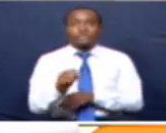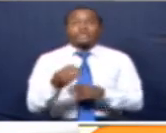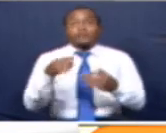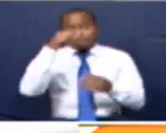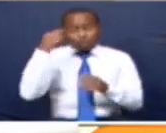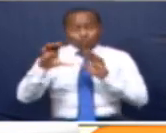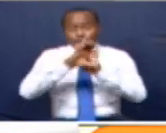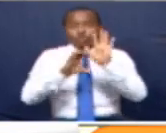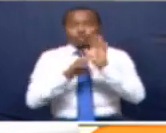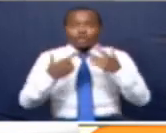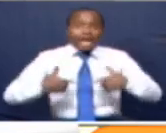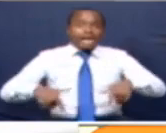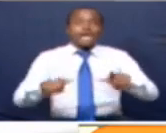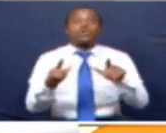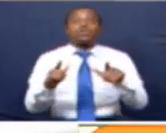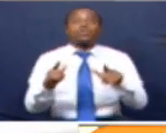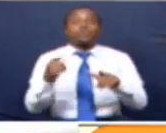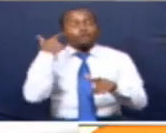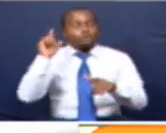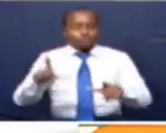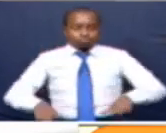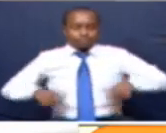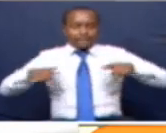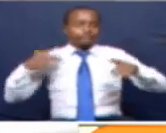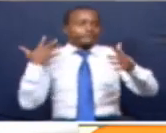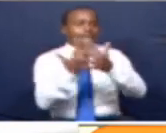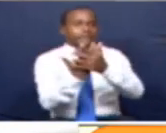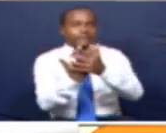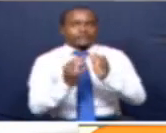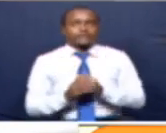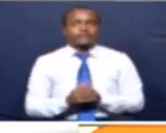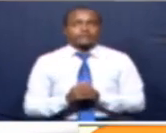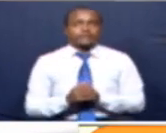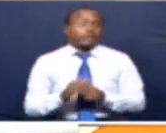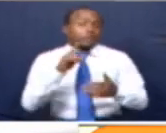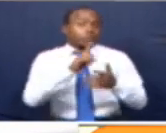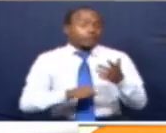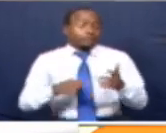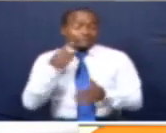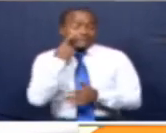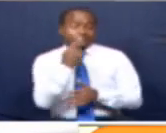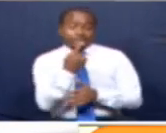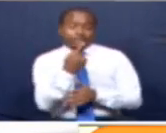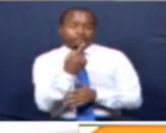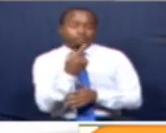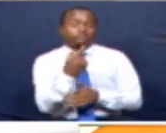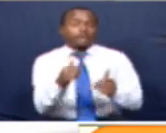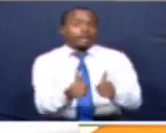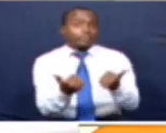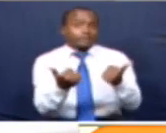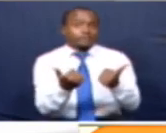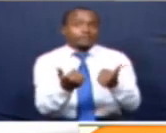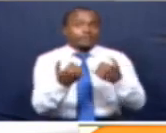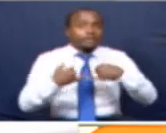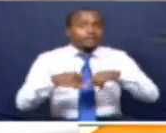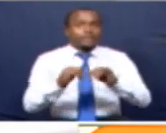Constitution allows for a life sentence. And so what I see going into these regulations is trying to establish